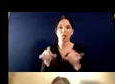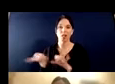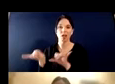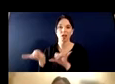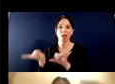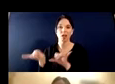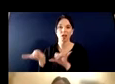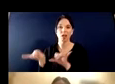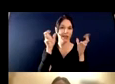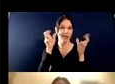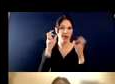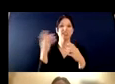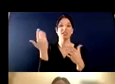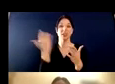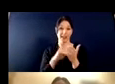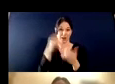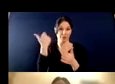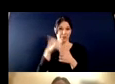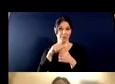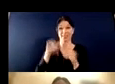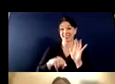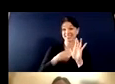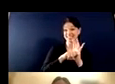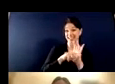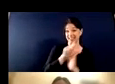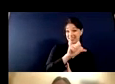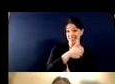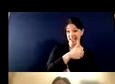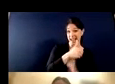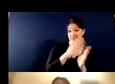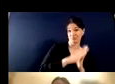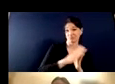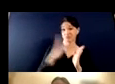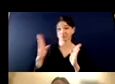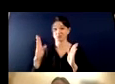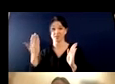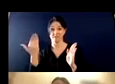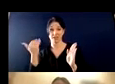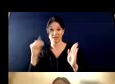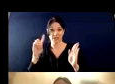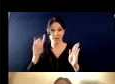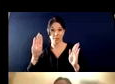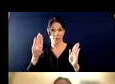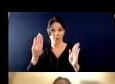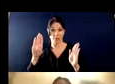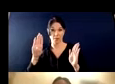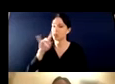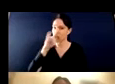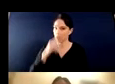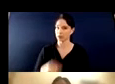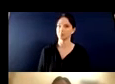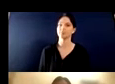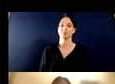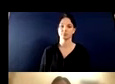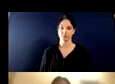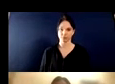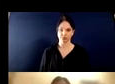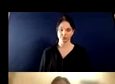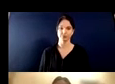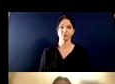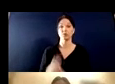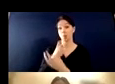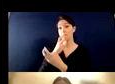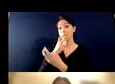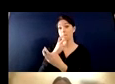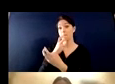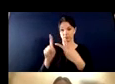range for typical is between negative 10 and 15 decibels for kids. So bone conduction thresholds